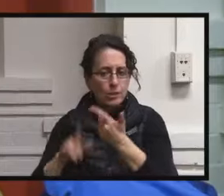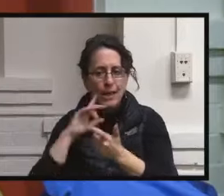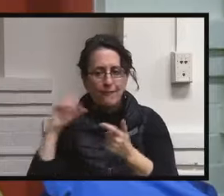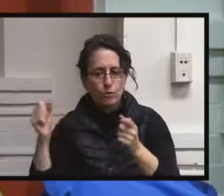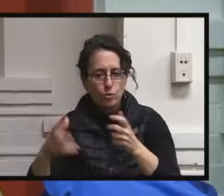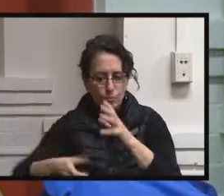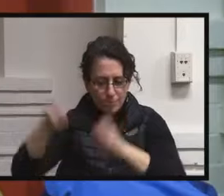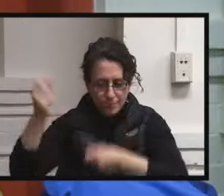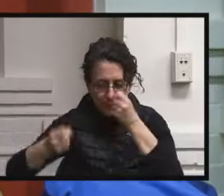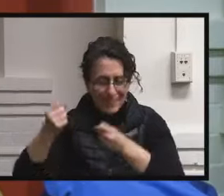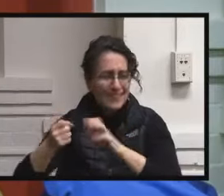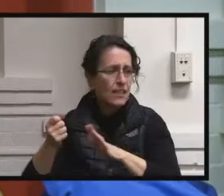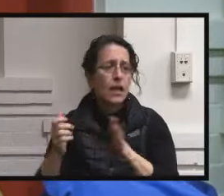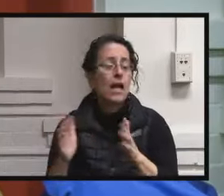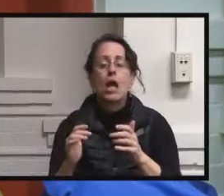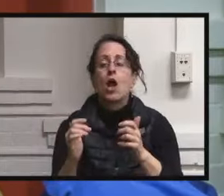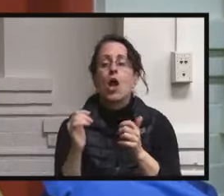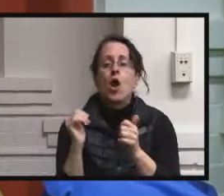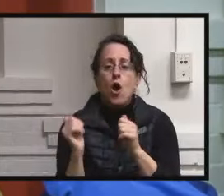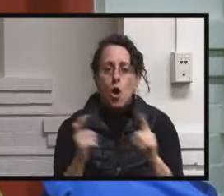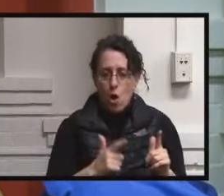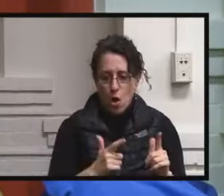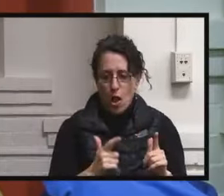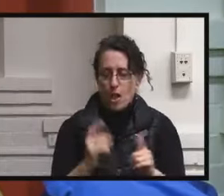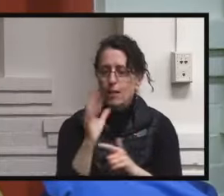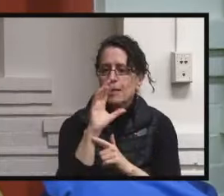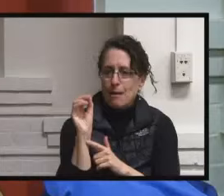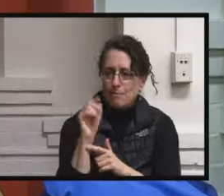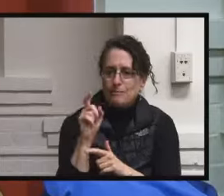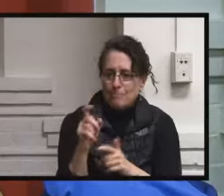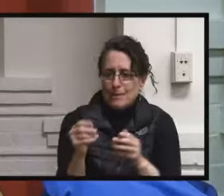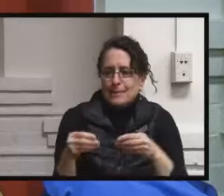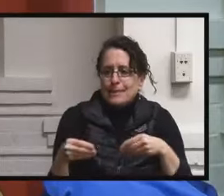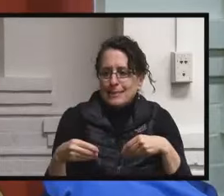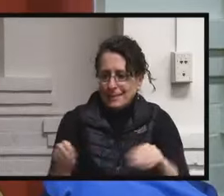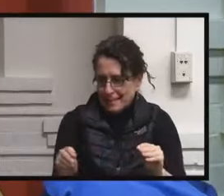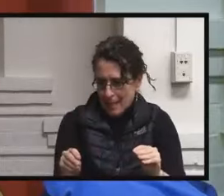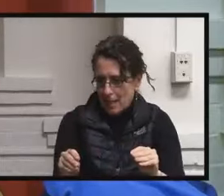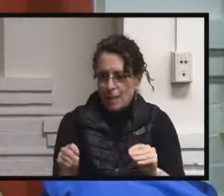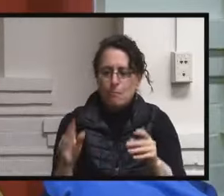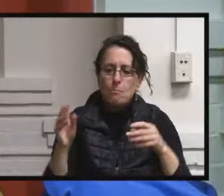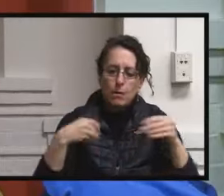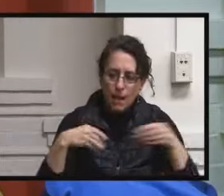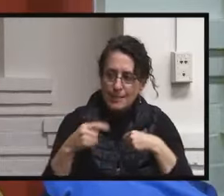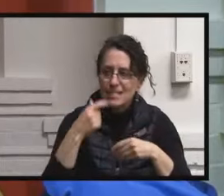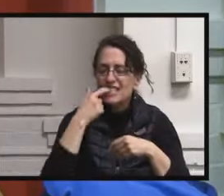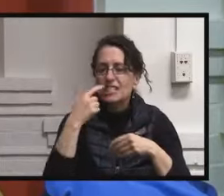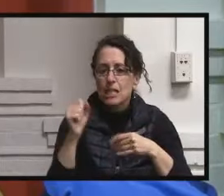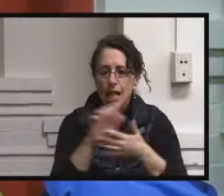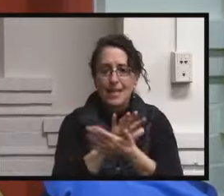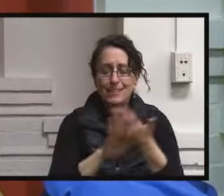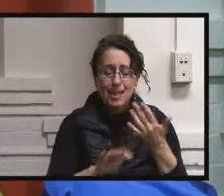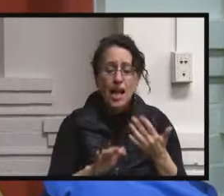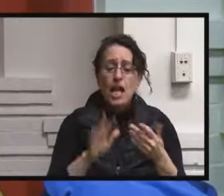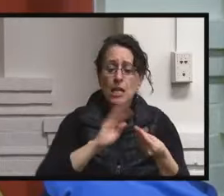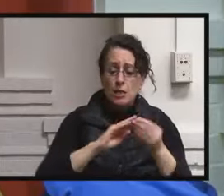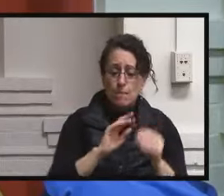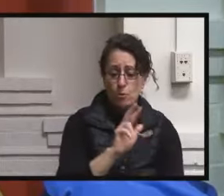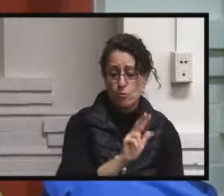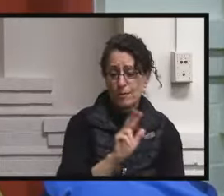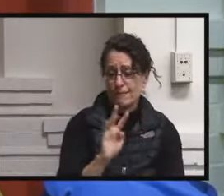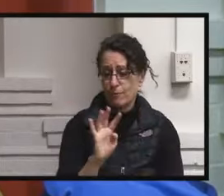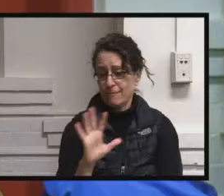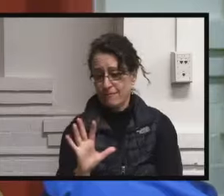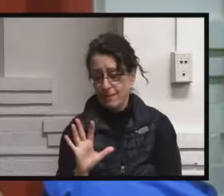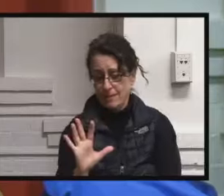Everybody has to sell that commodity. Okay. And 3s, 4s, and 5s, that commodity